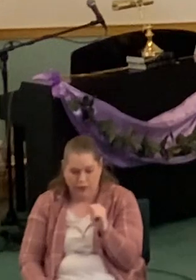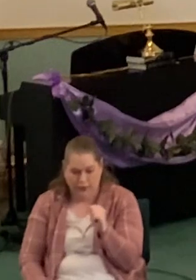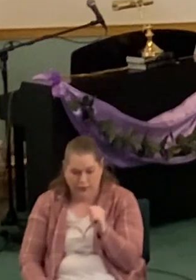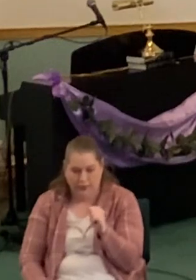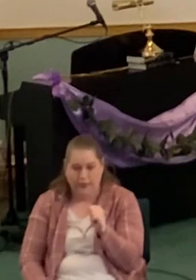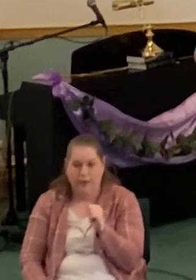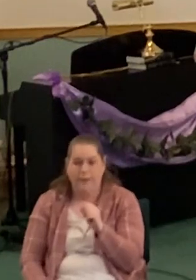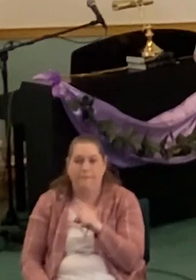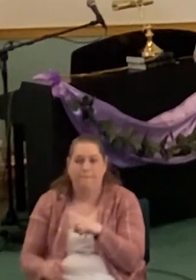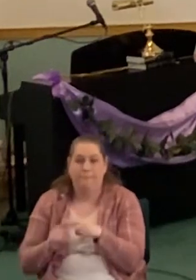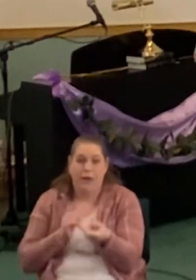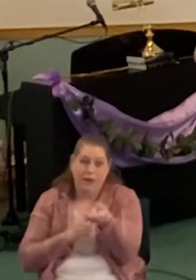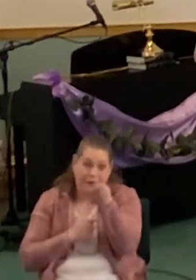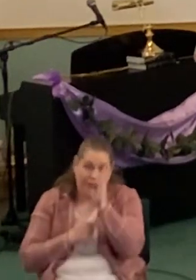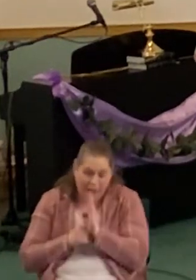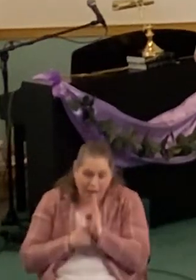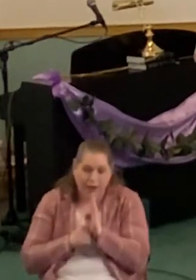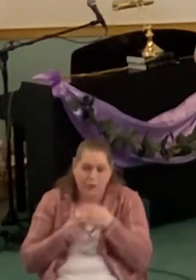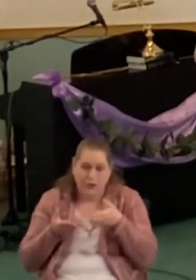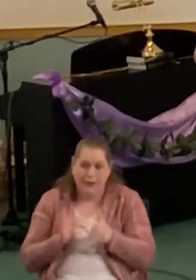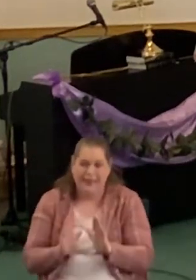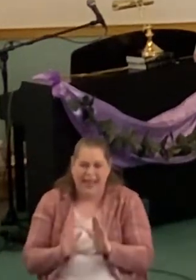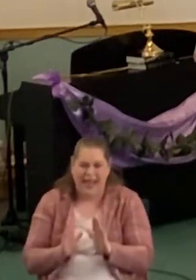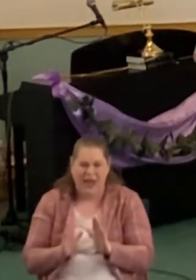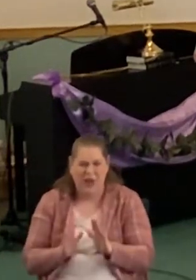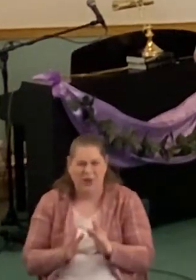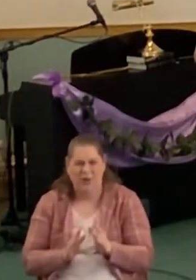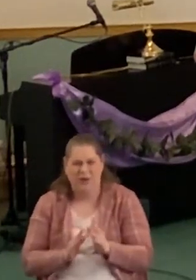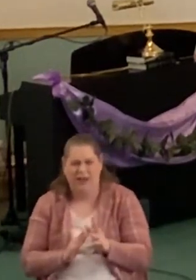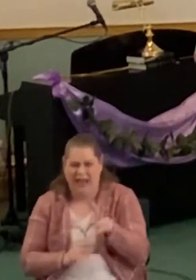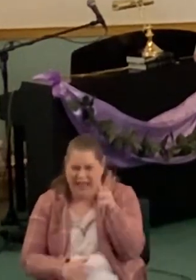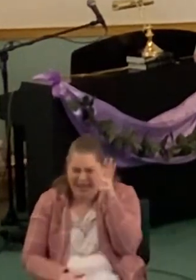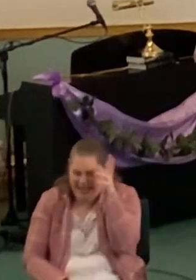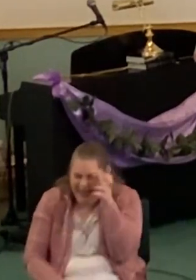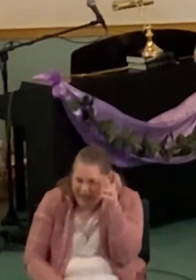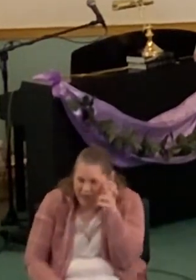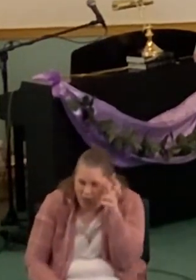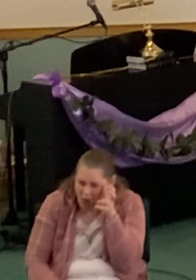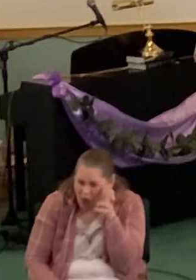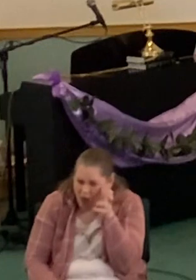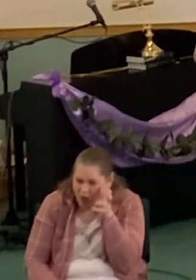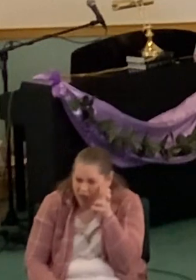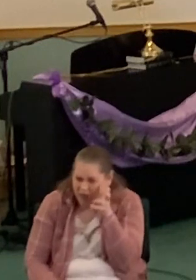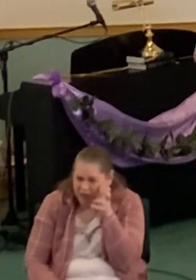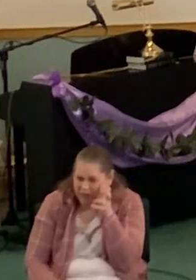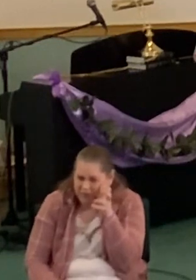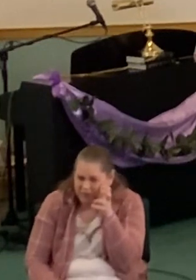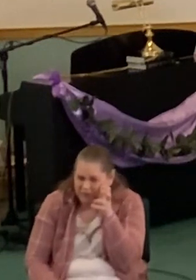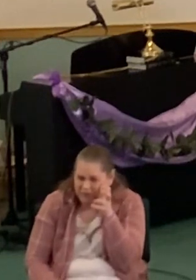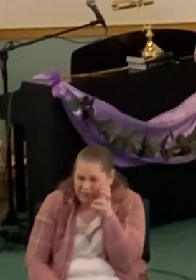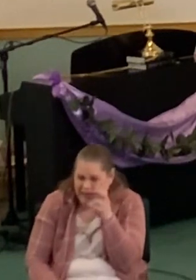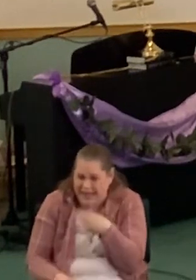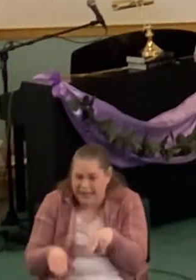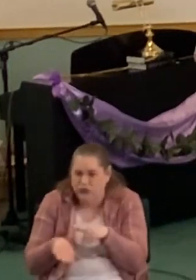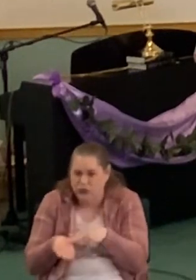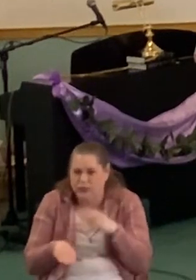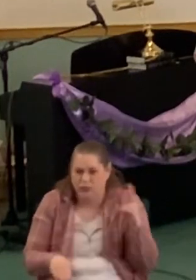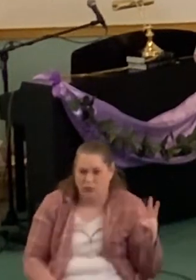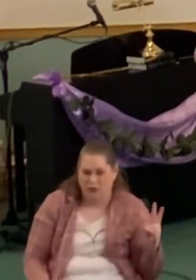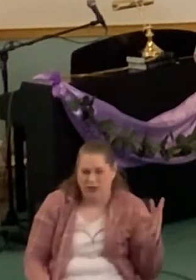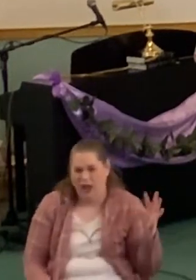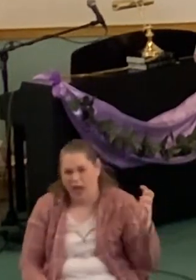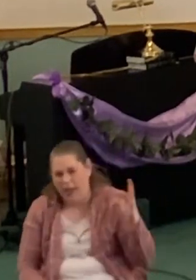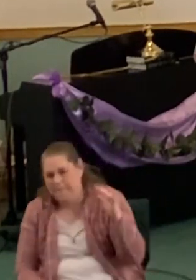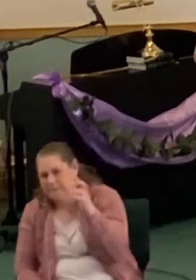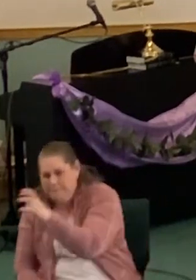would allow a foreign nation, a wicked, evil foreign nation, to come into Judah. See,